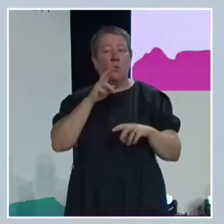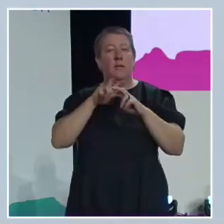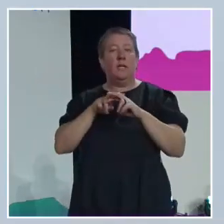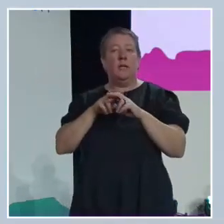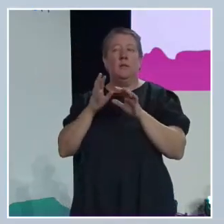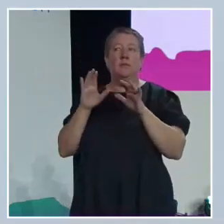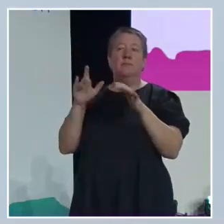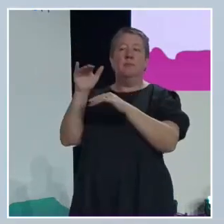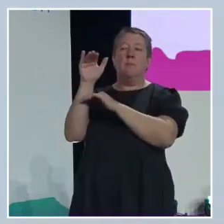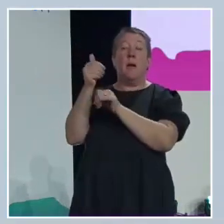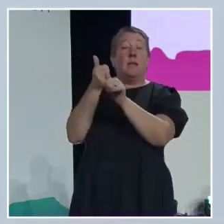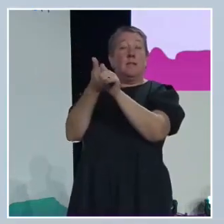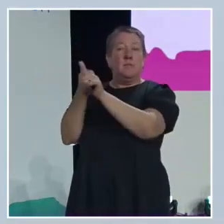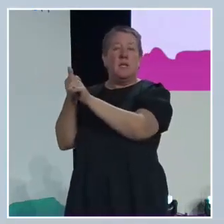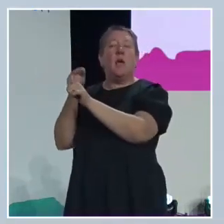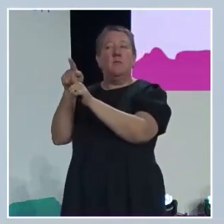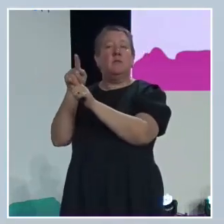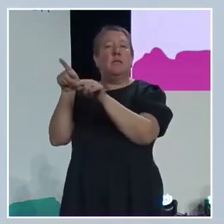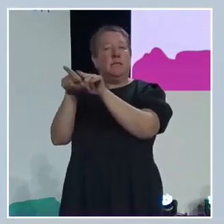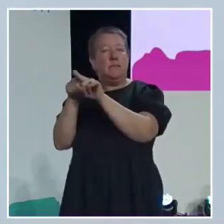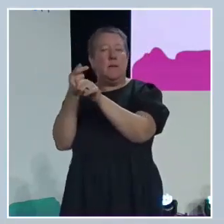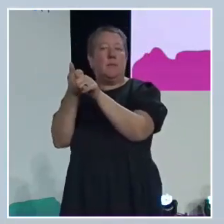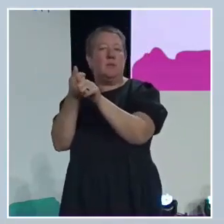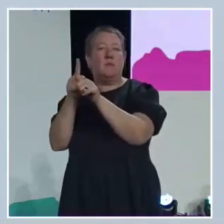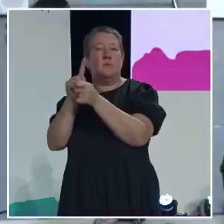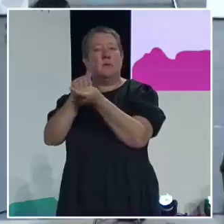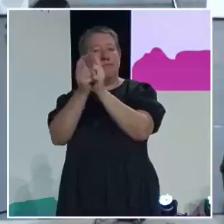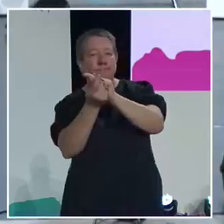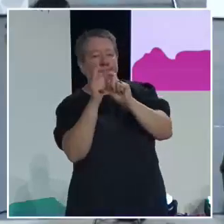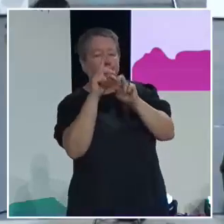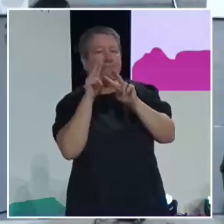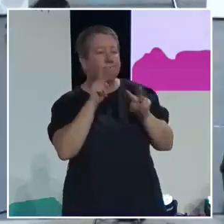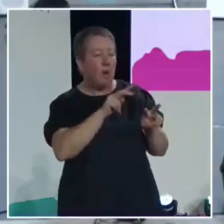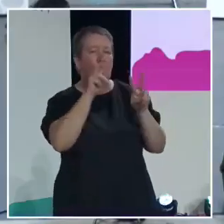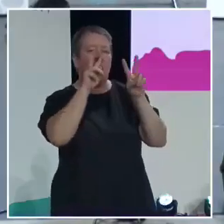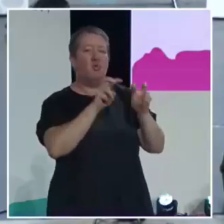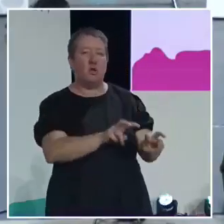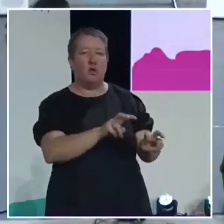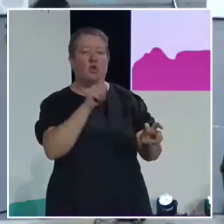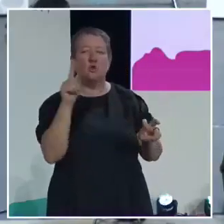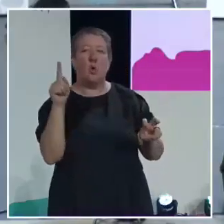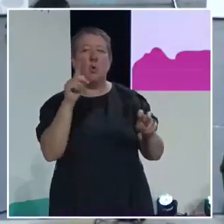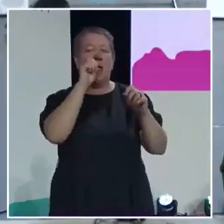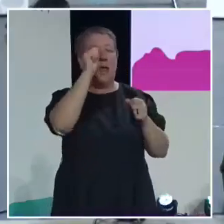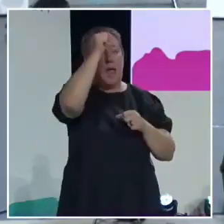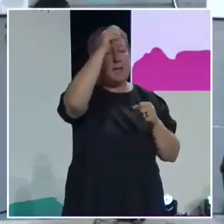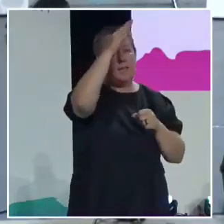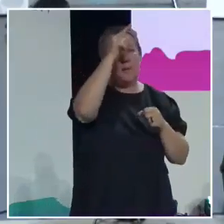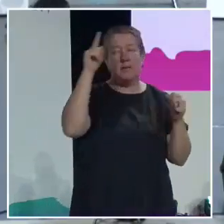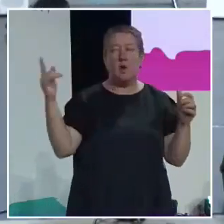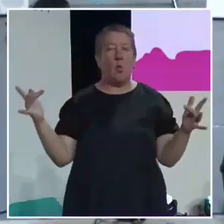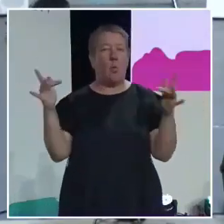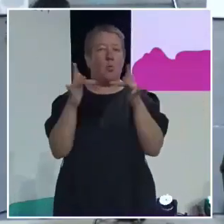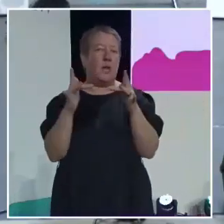themselves to turn to research. So maybe the connection with academics has to go both ways.